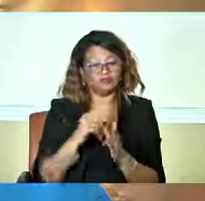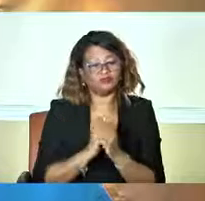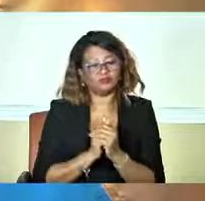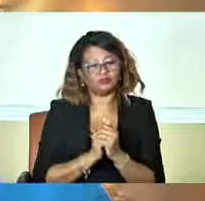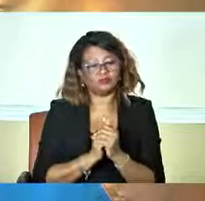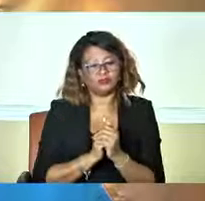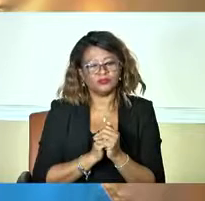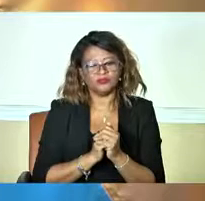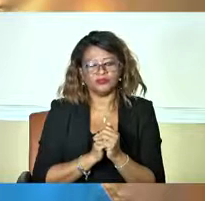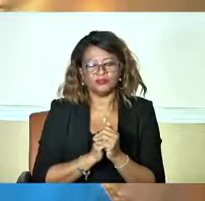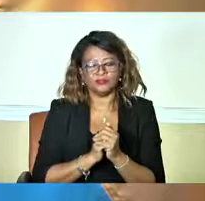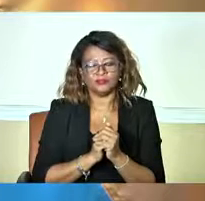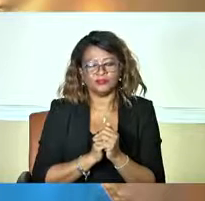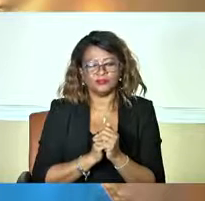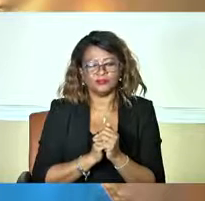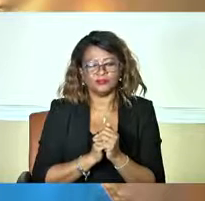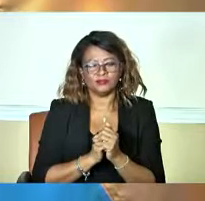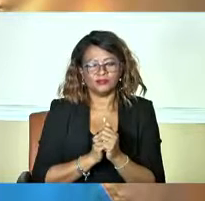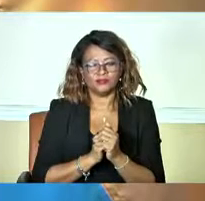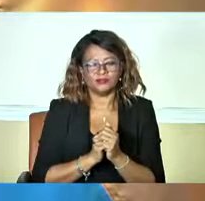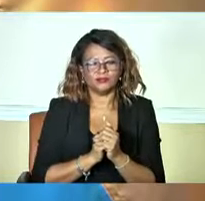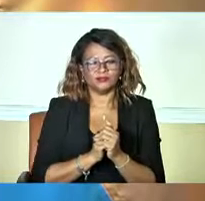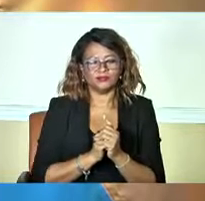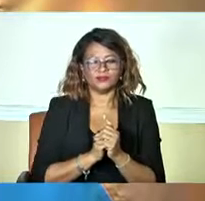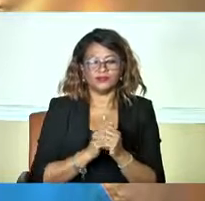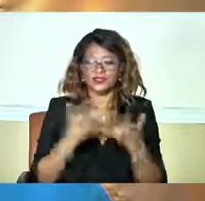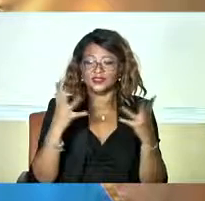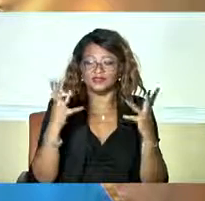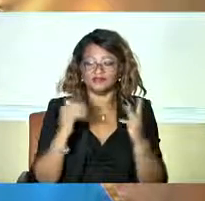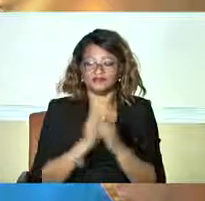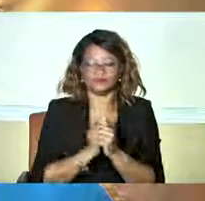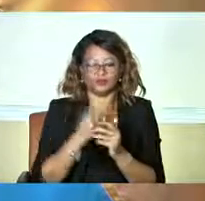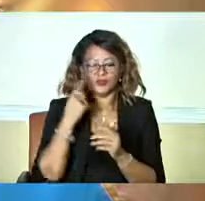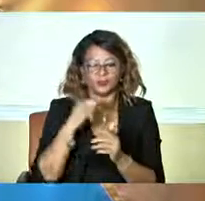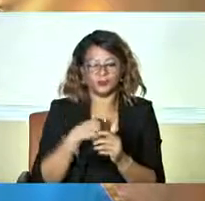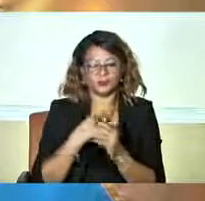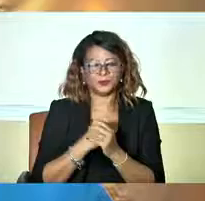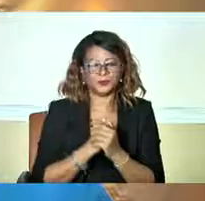question for us? Thank you very much. That's it for me.